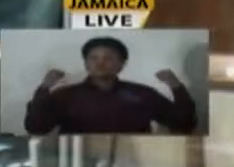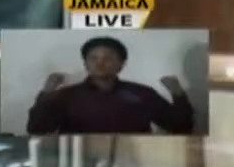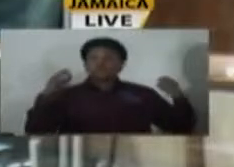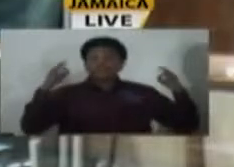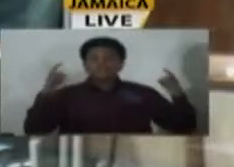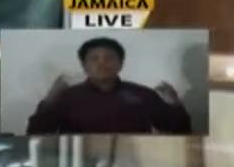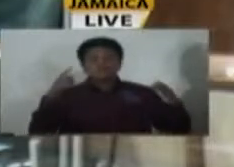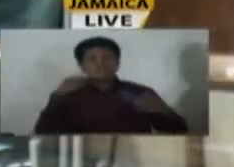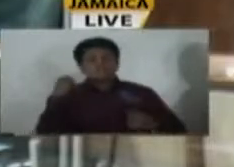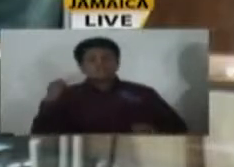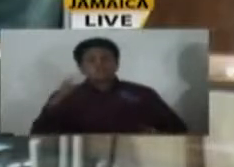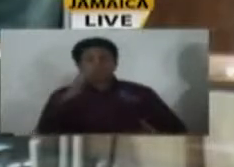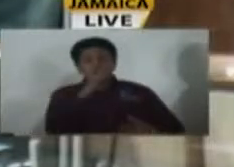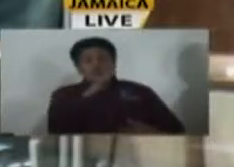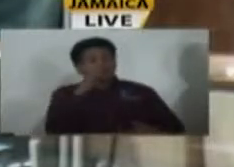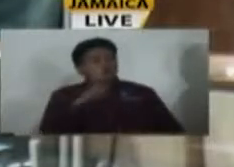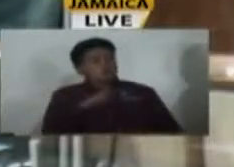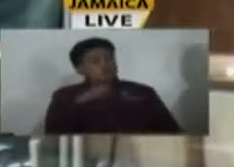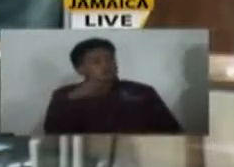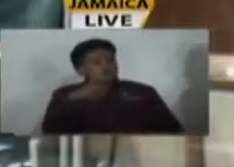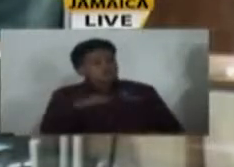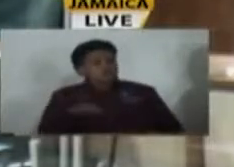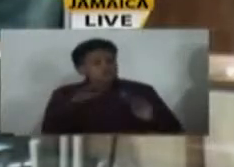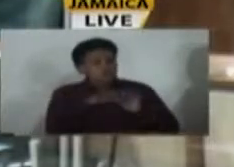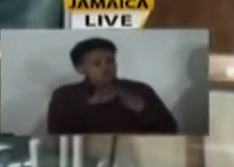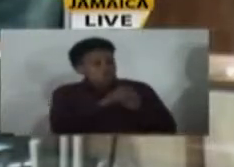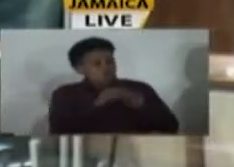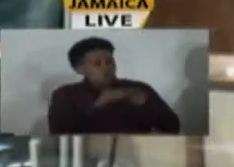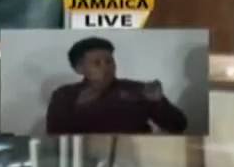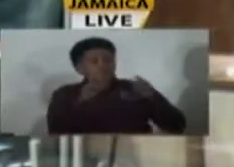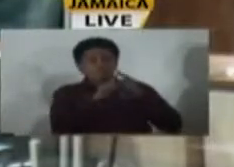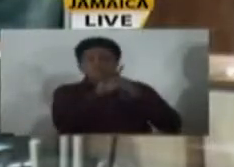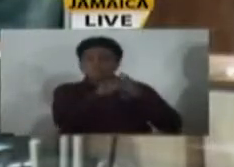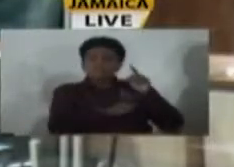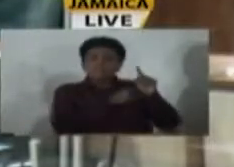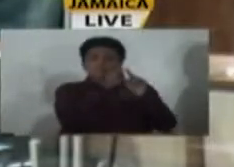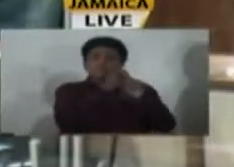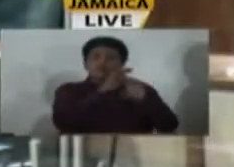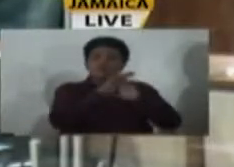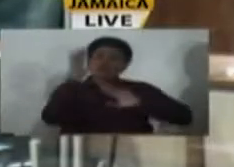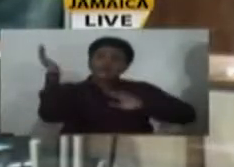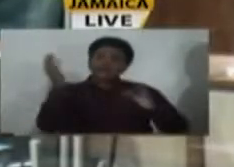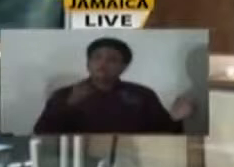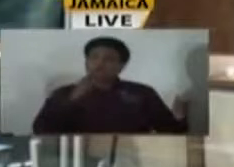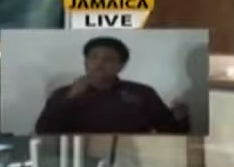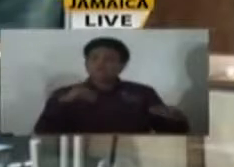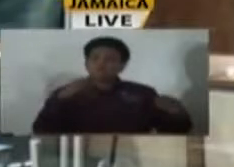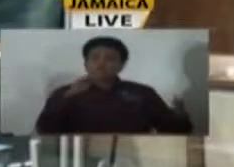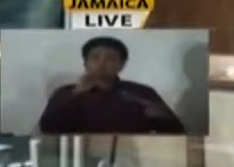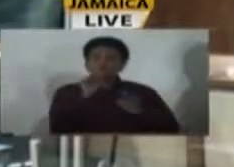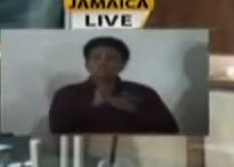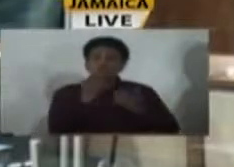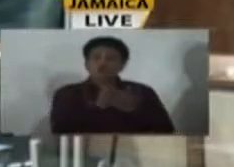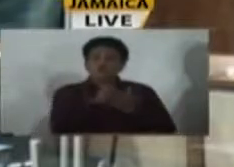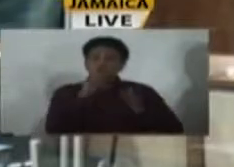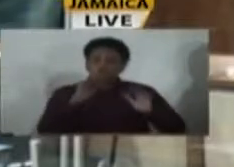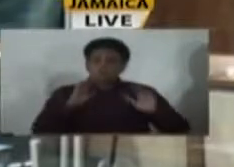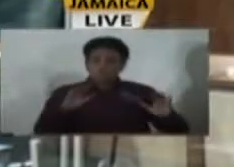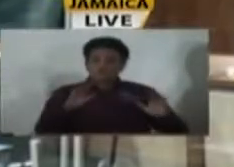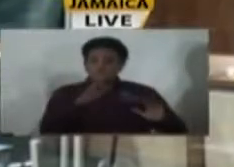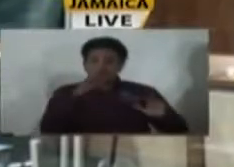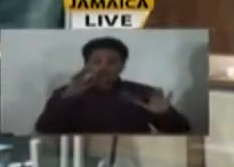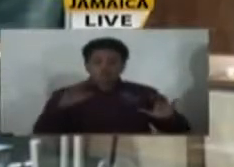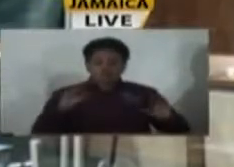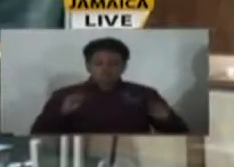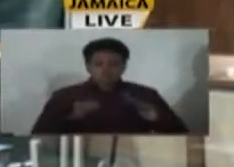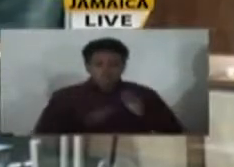stronger, agriculture will be important. The pandemic and its impact on imports has provided the opportunity to boost agricultural output